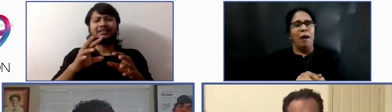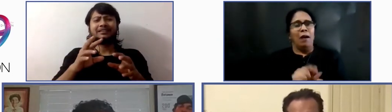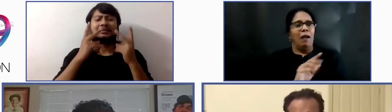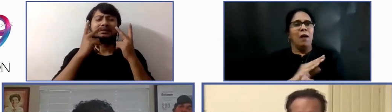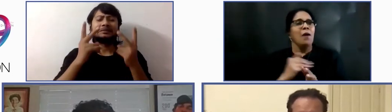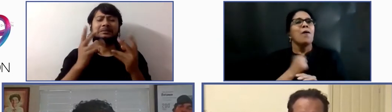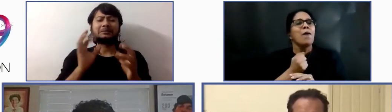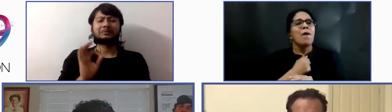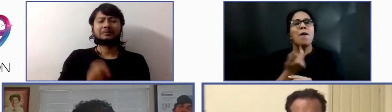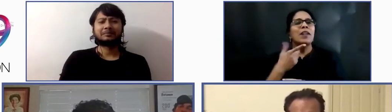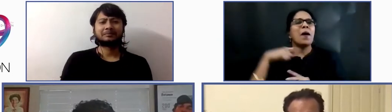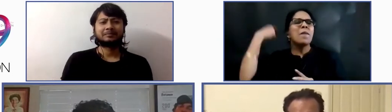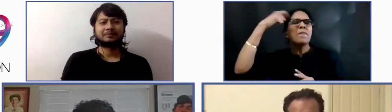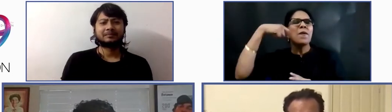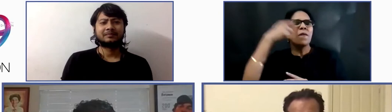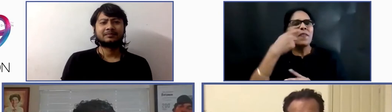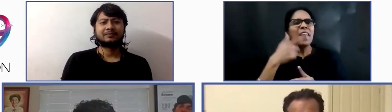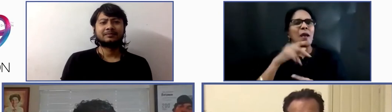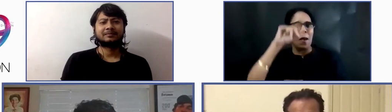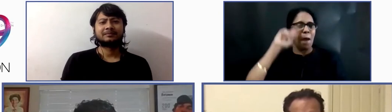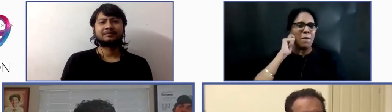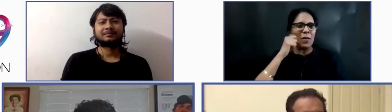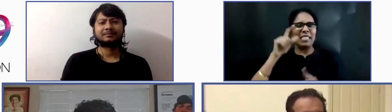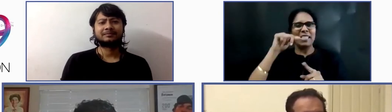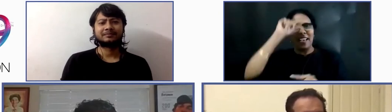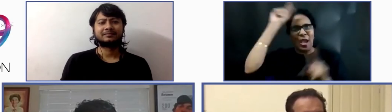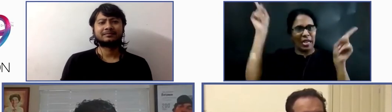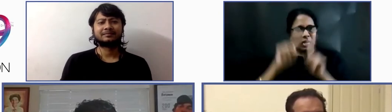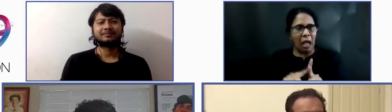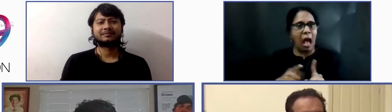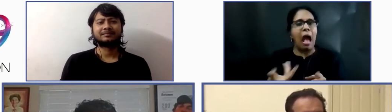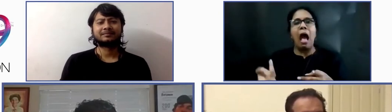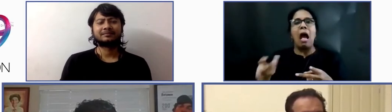India again. I've watched scenes from it because people put them out.